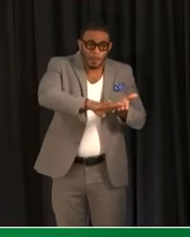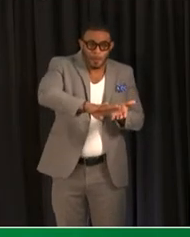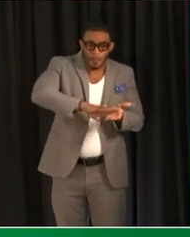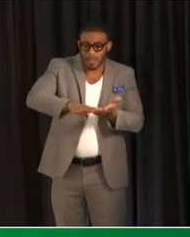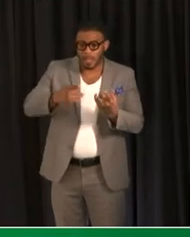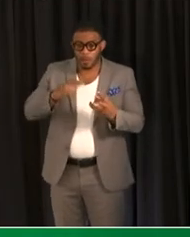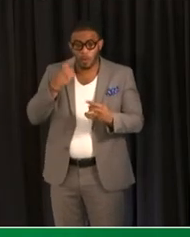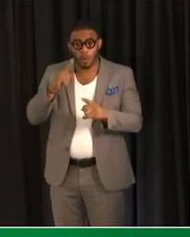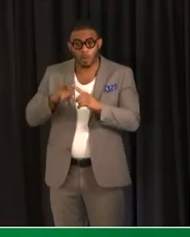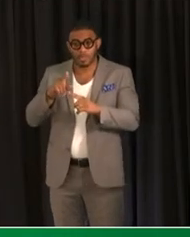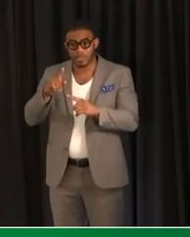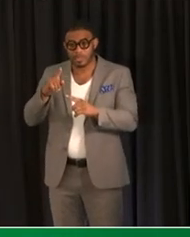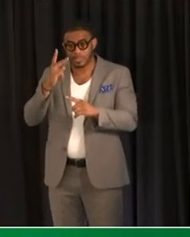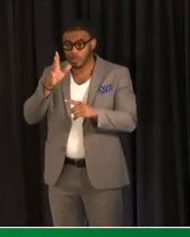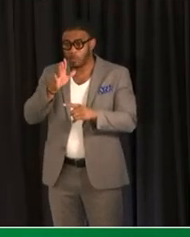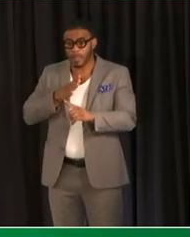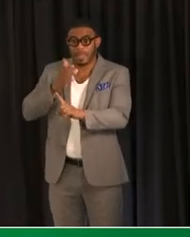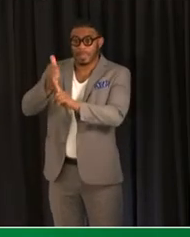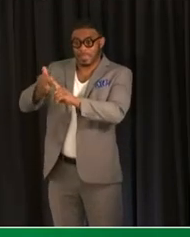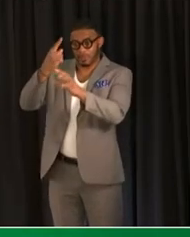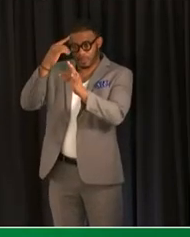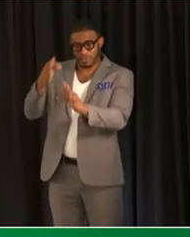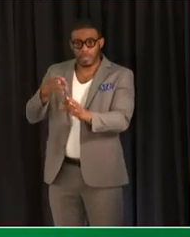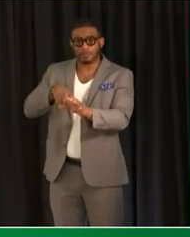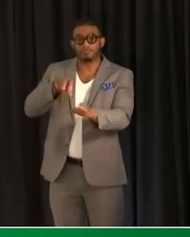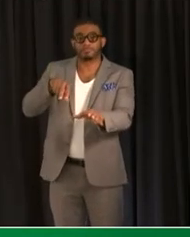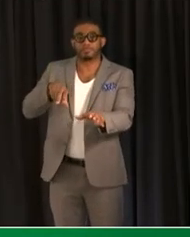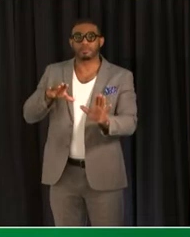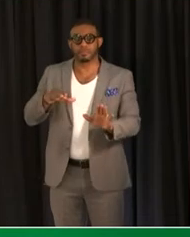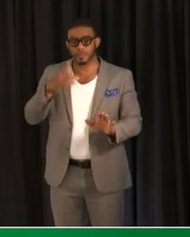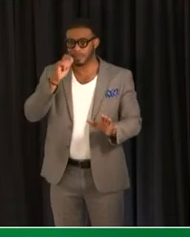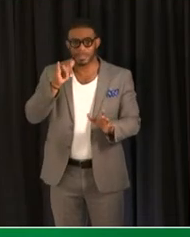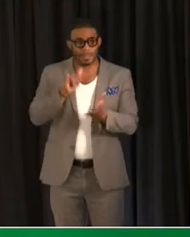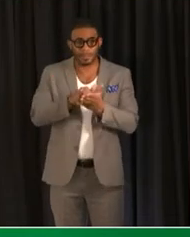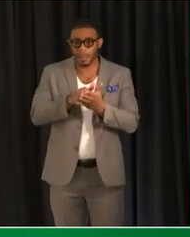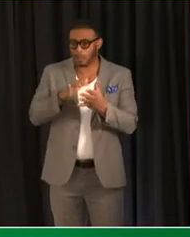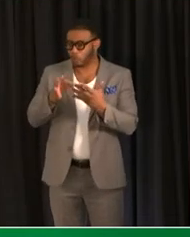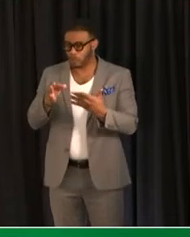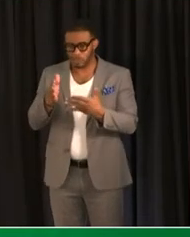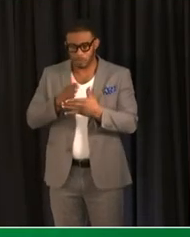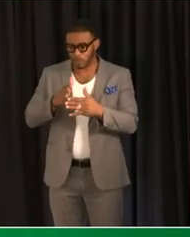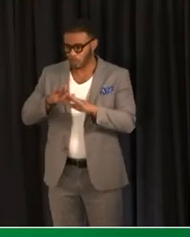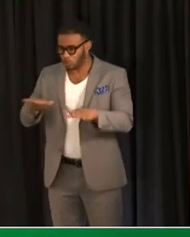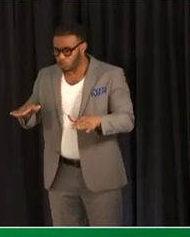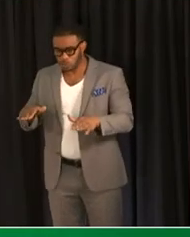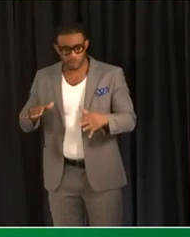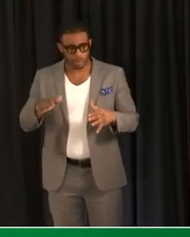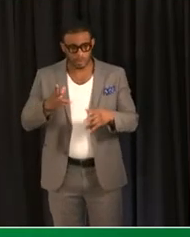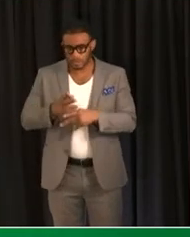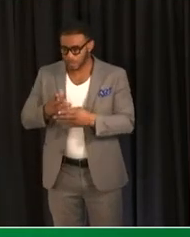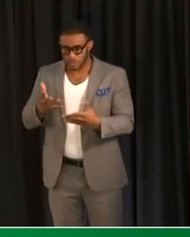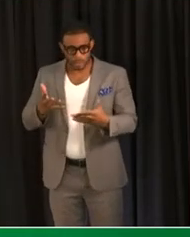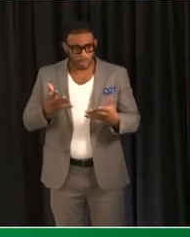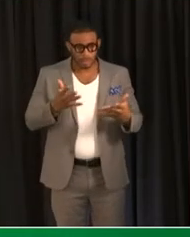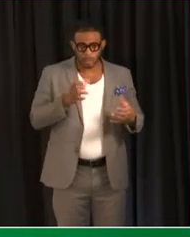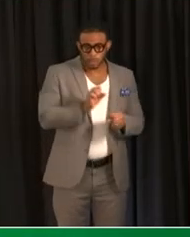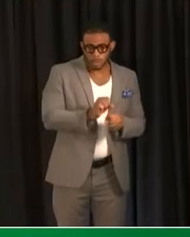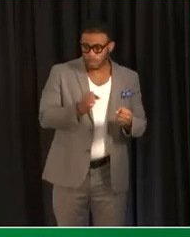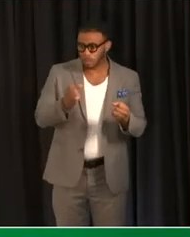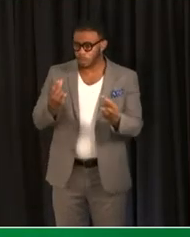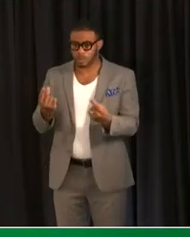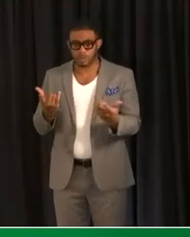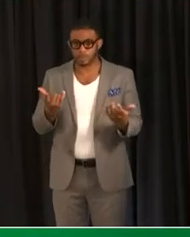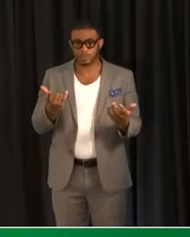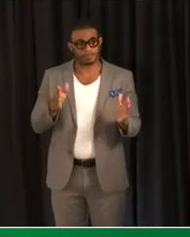layoffs happen, but we've also seen women elect to leave the workplace this year because of an impossible choice around childcare.